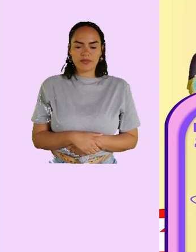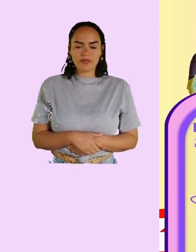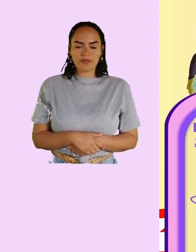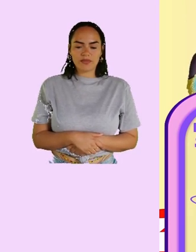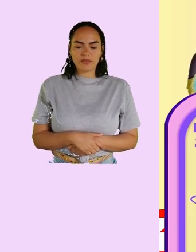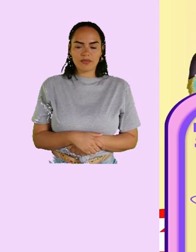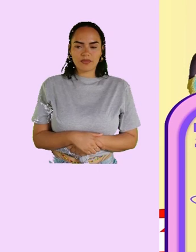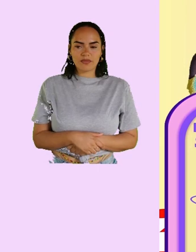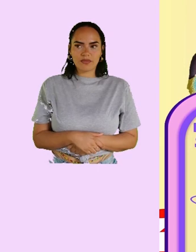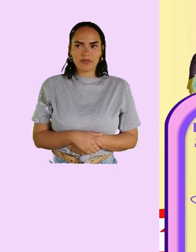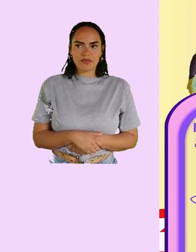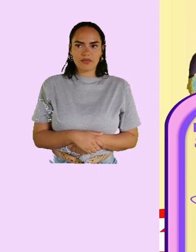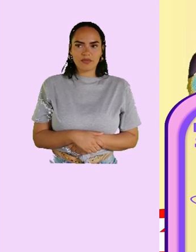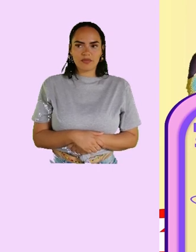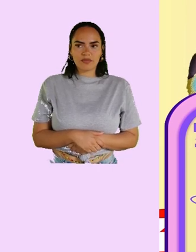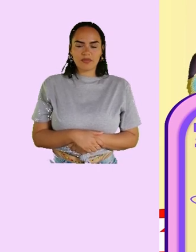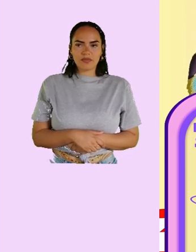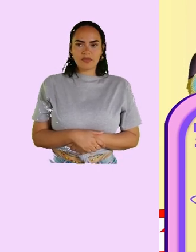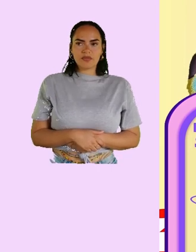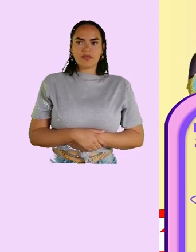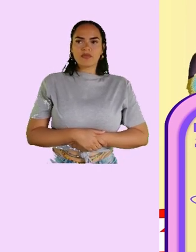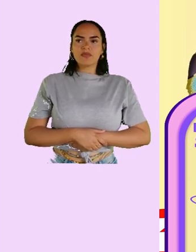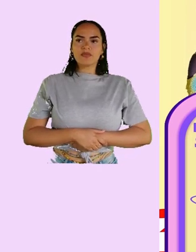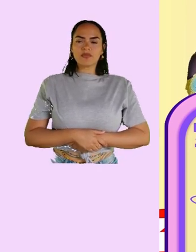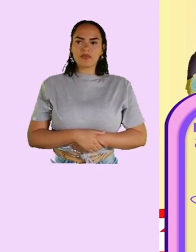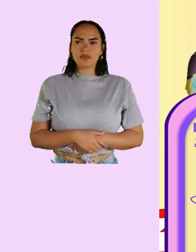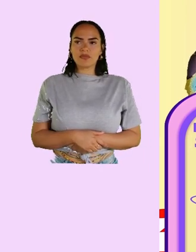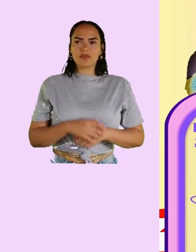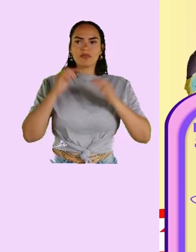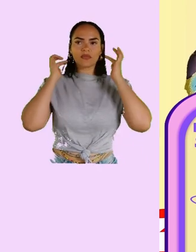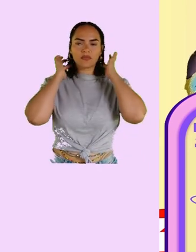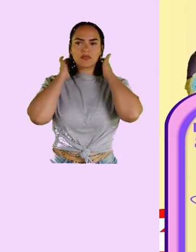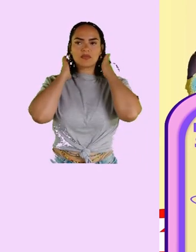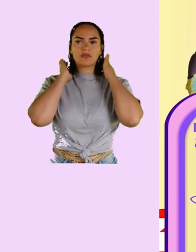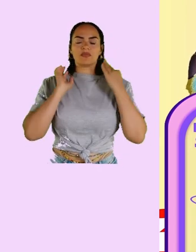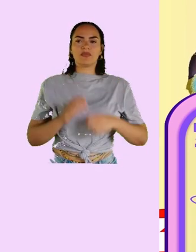T truth, but rather how the average Samir answered each question.